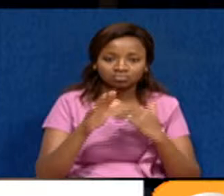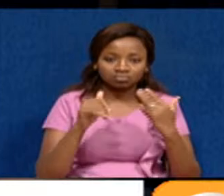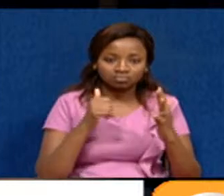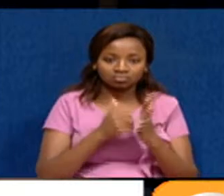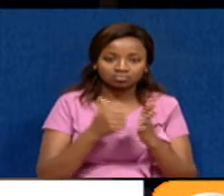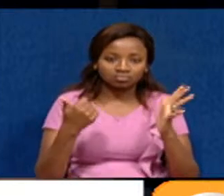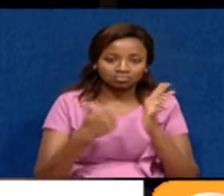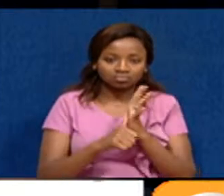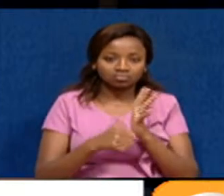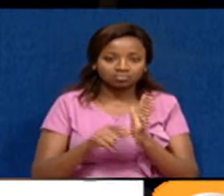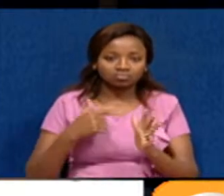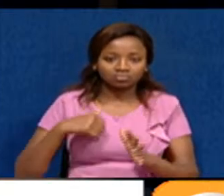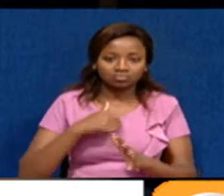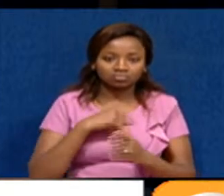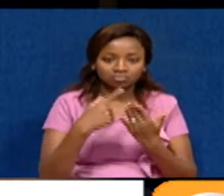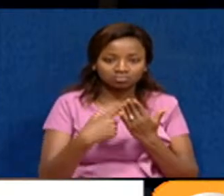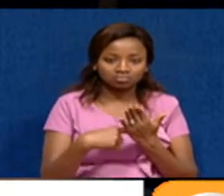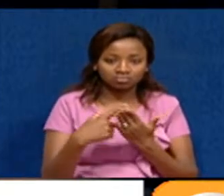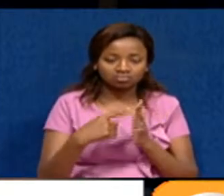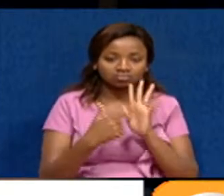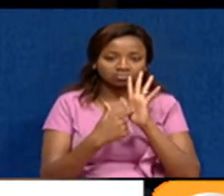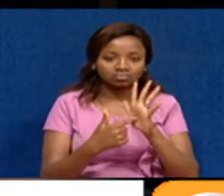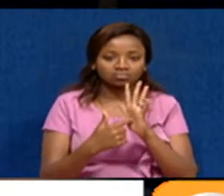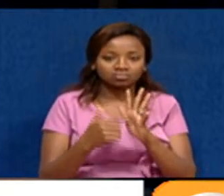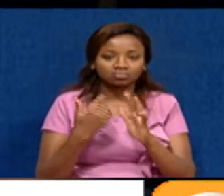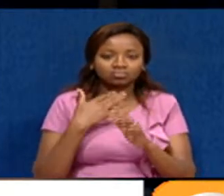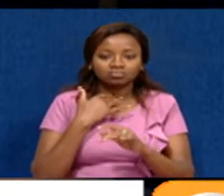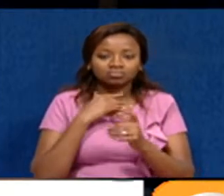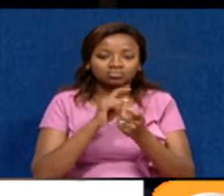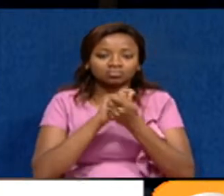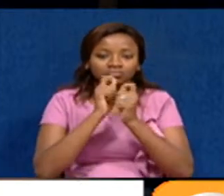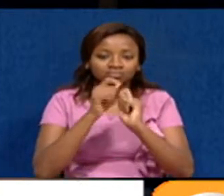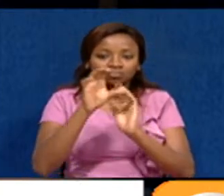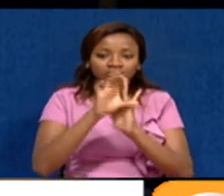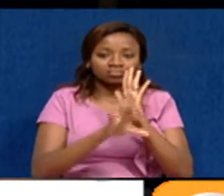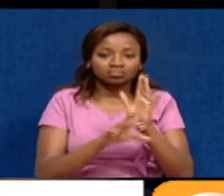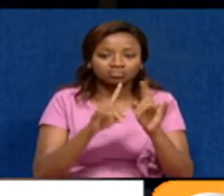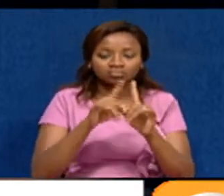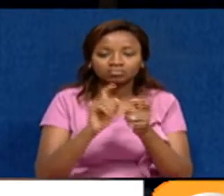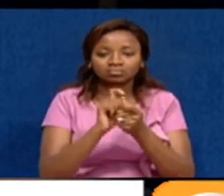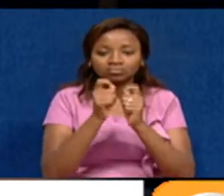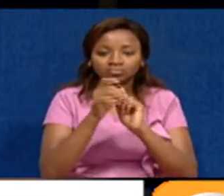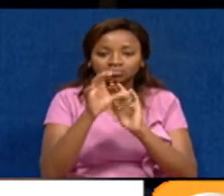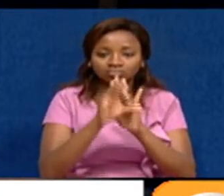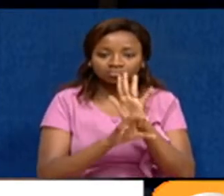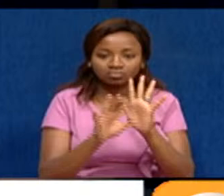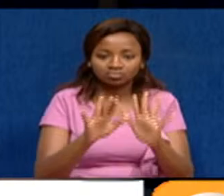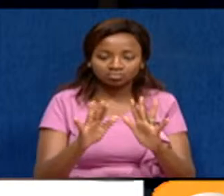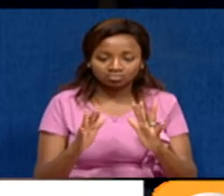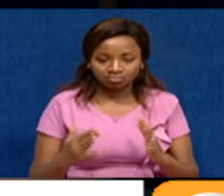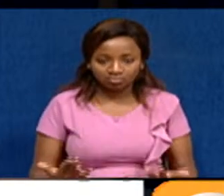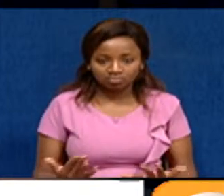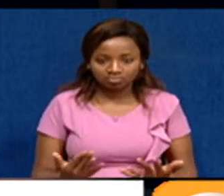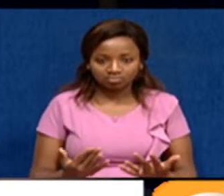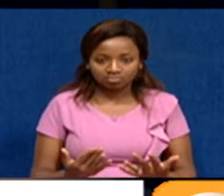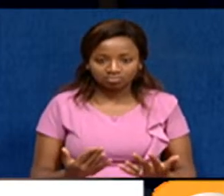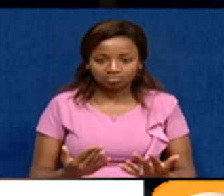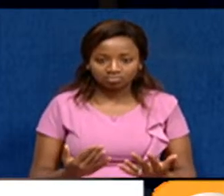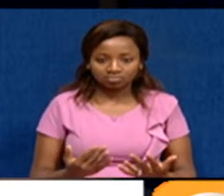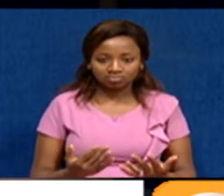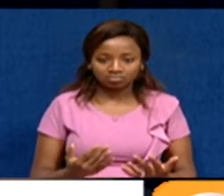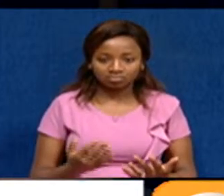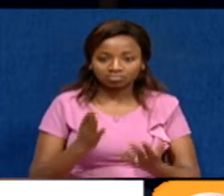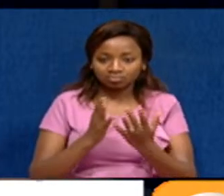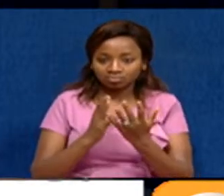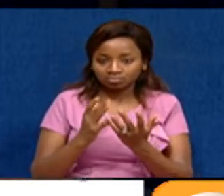that we are talking about. Okay. We are talking about amending the constitution. How are you going to amend that constitution? Yeah, it is